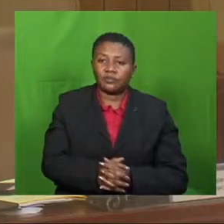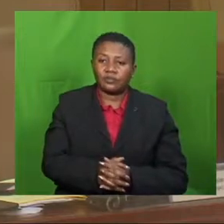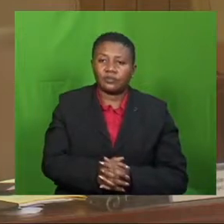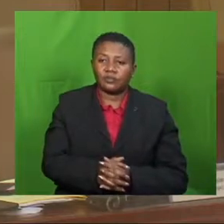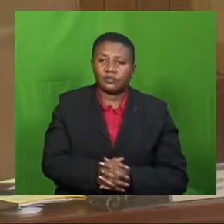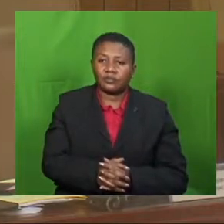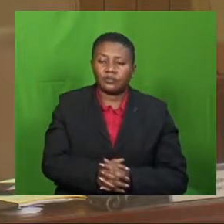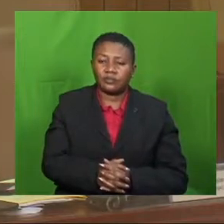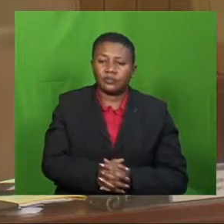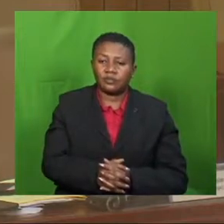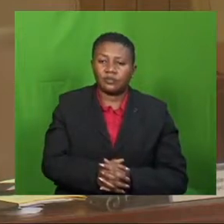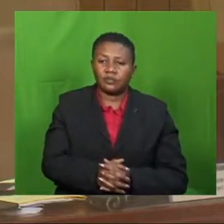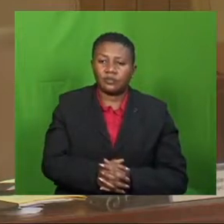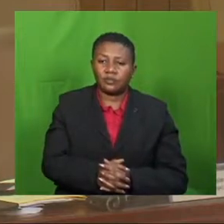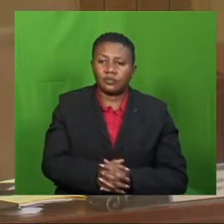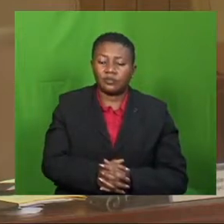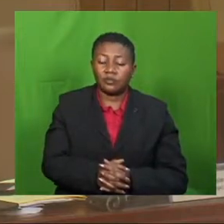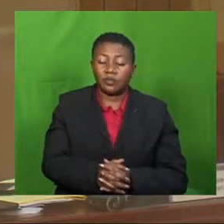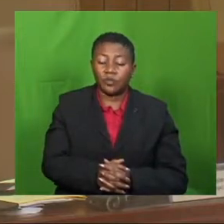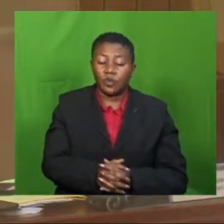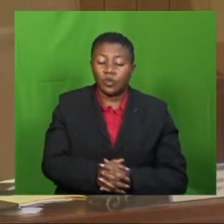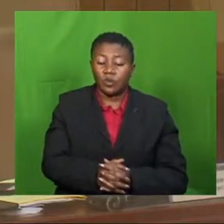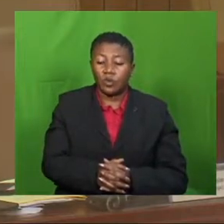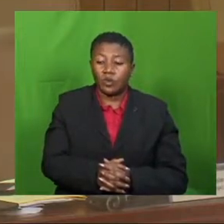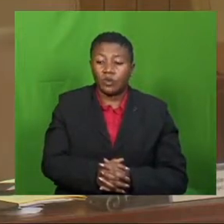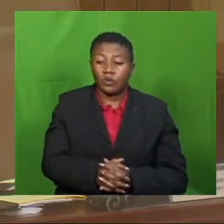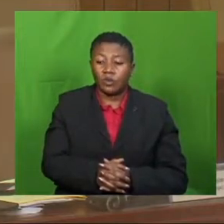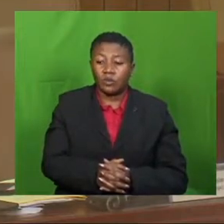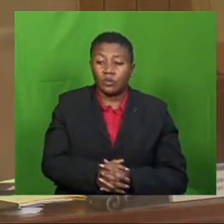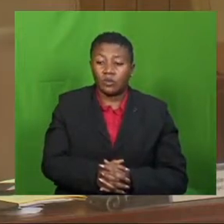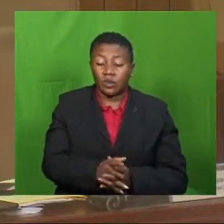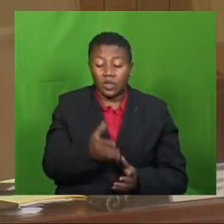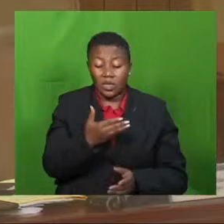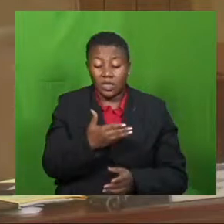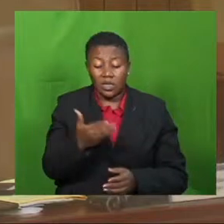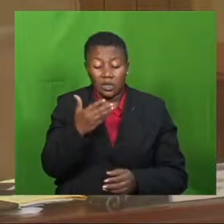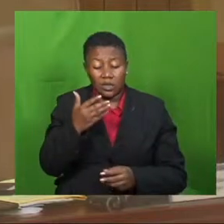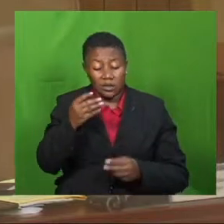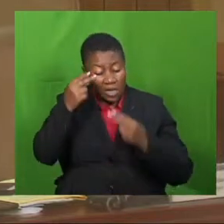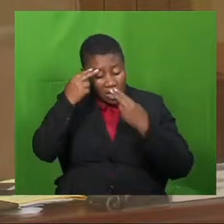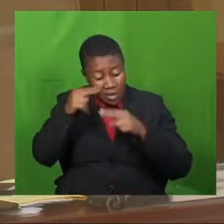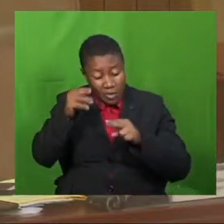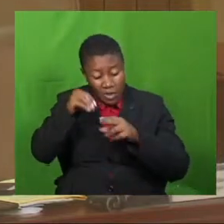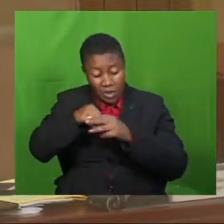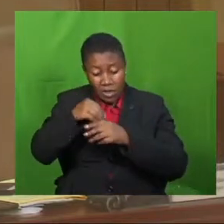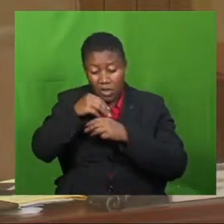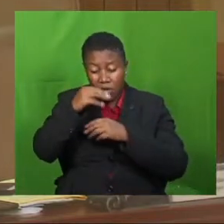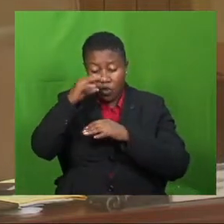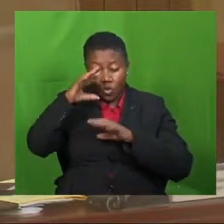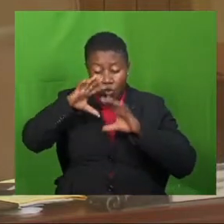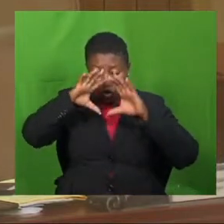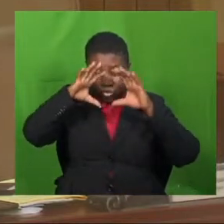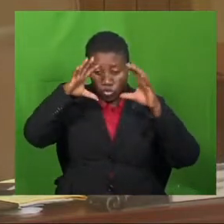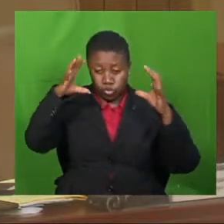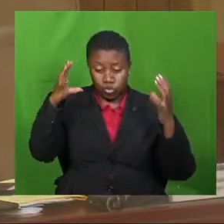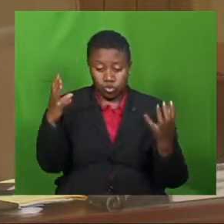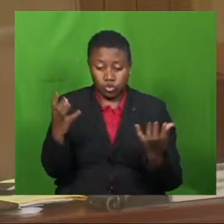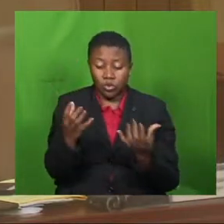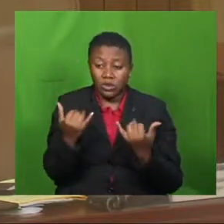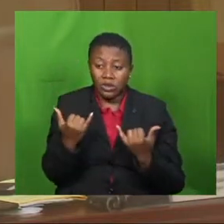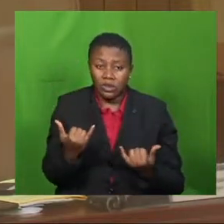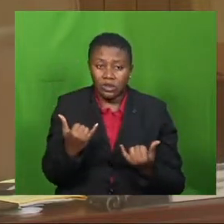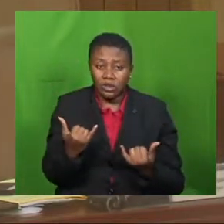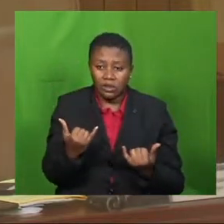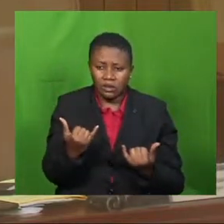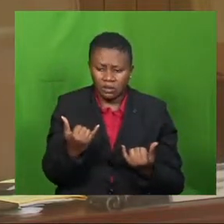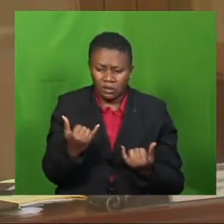Speaker, happenings in the global environment now suggest that